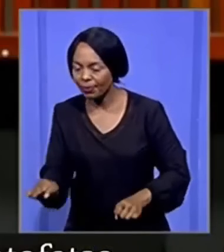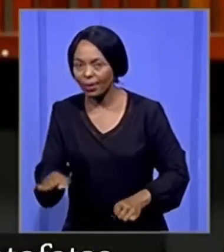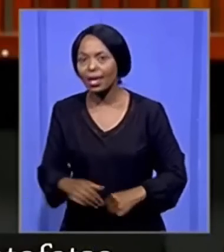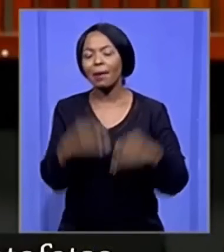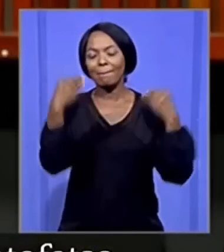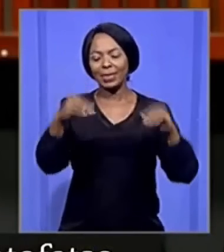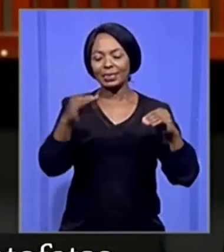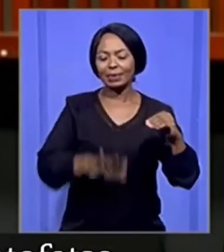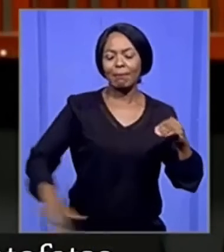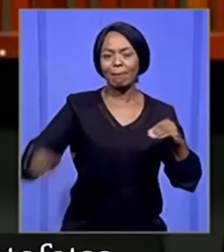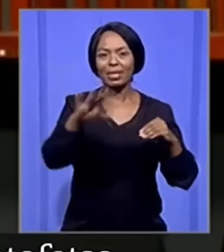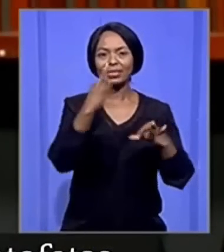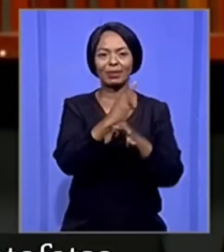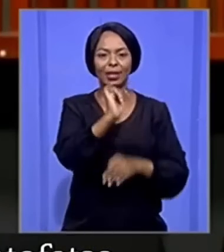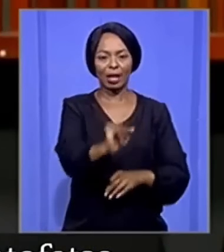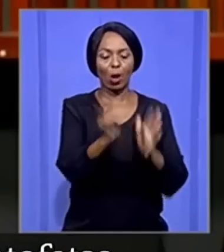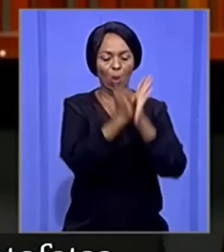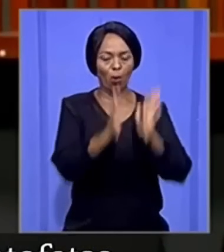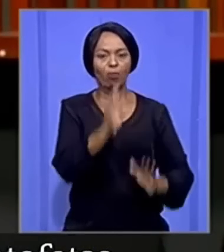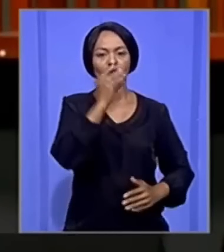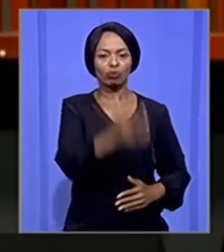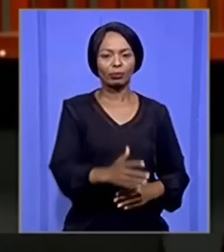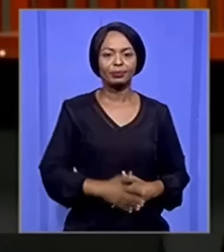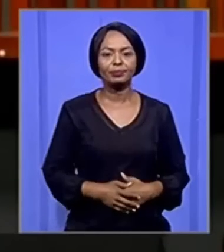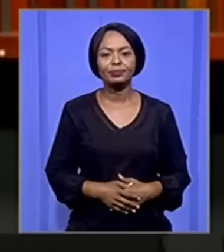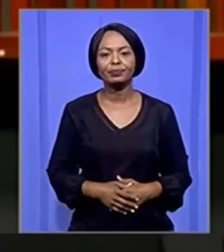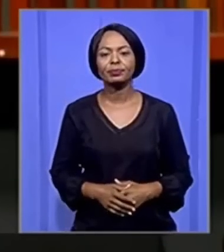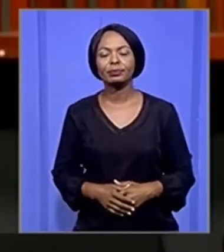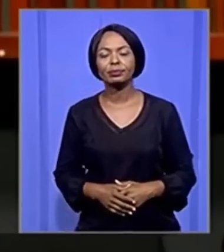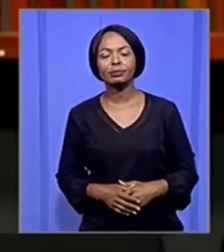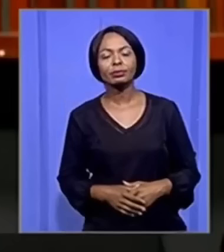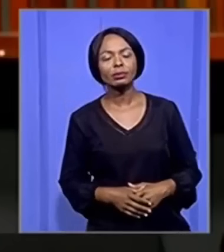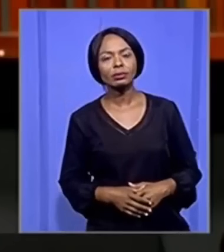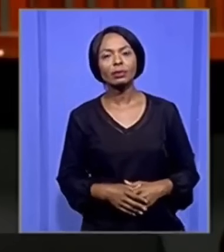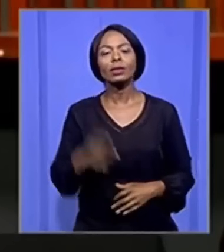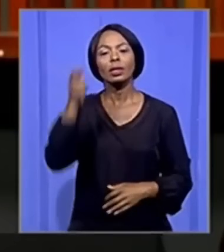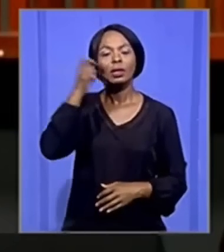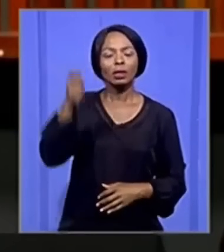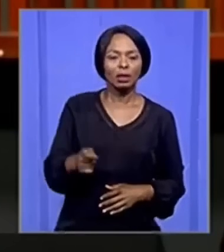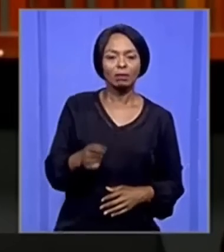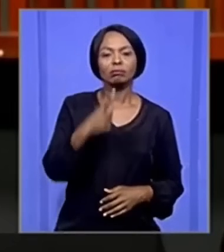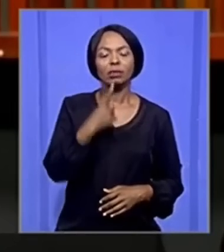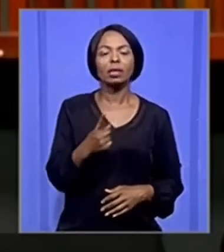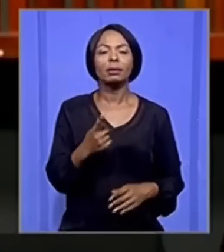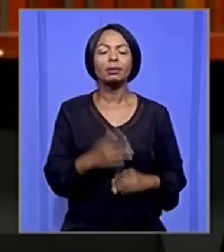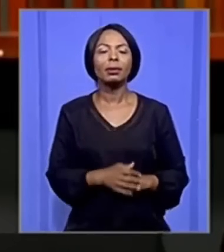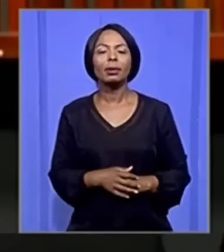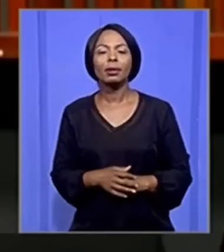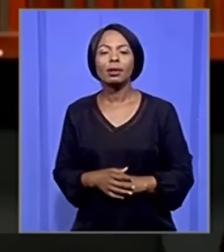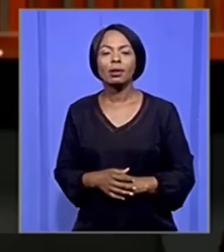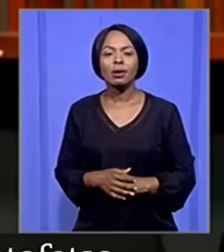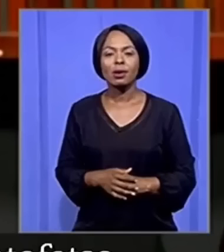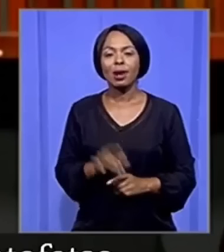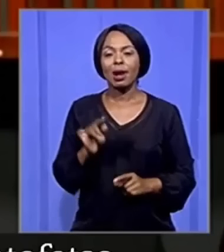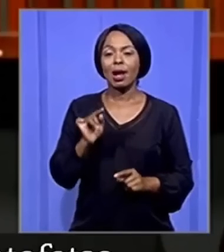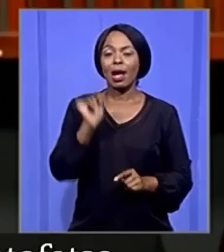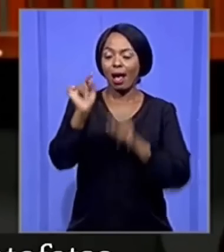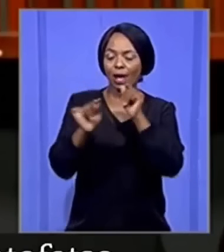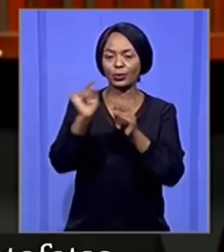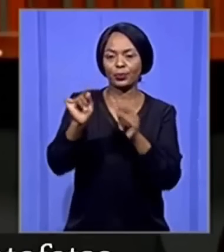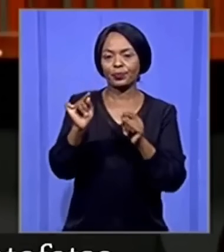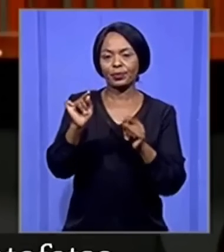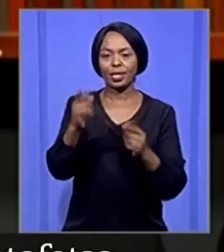ya ga rragwe. It is my submission that when the accused formulated this intention